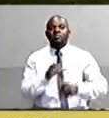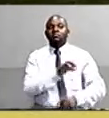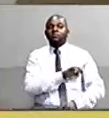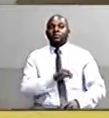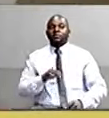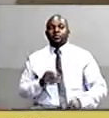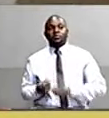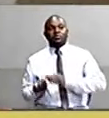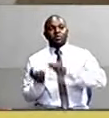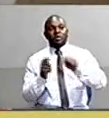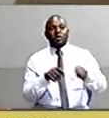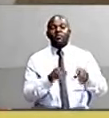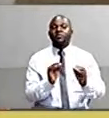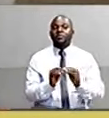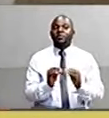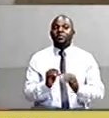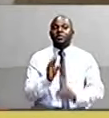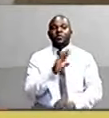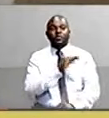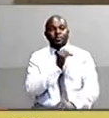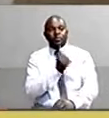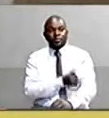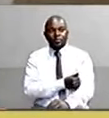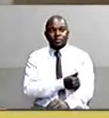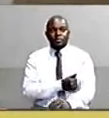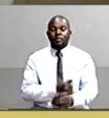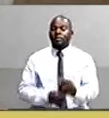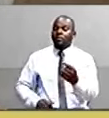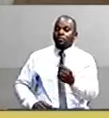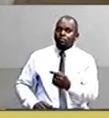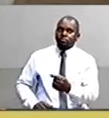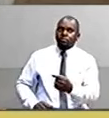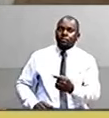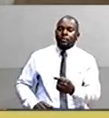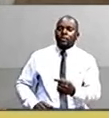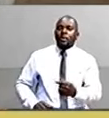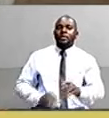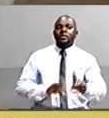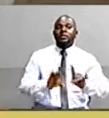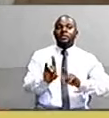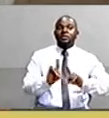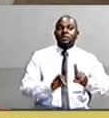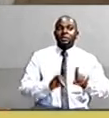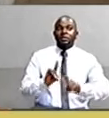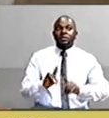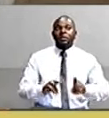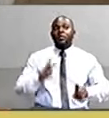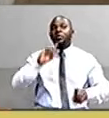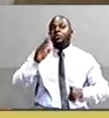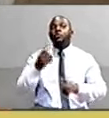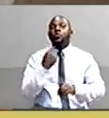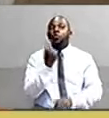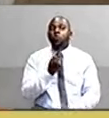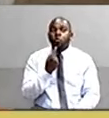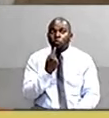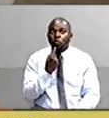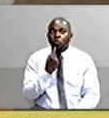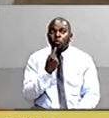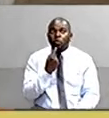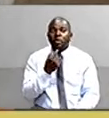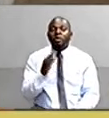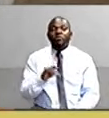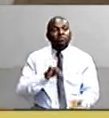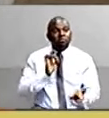meetings. Kangati gunogwe mutwe, executive director bano ba director bano ba reportinga kuye. Kangati wobo